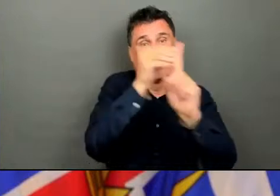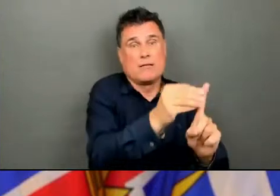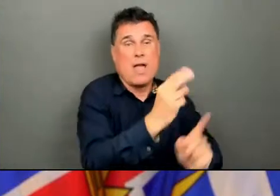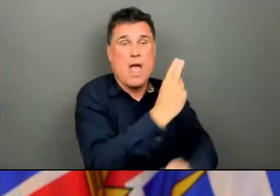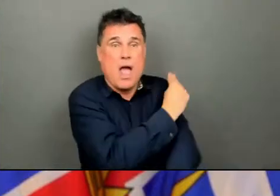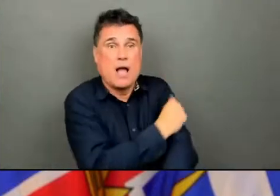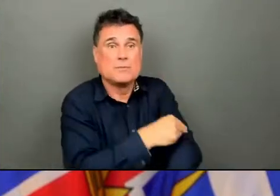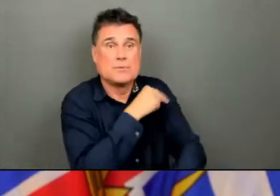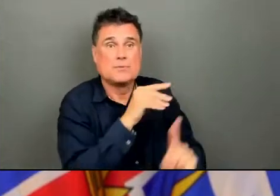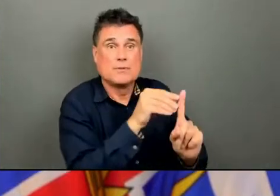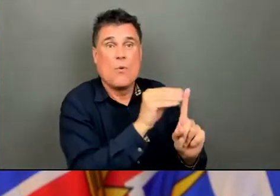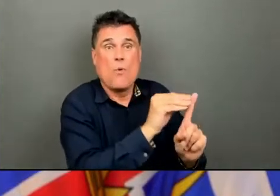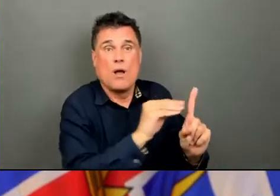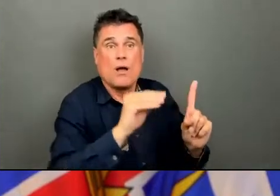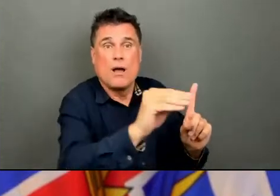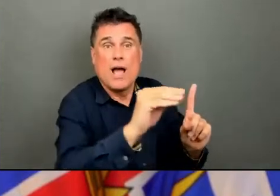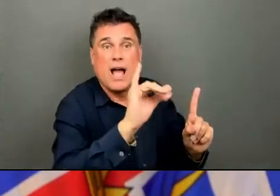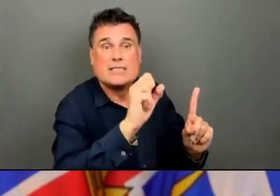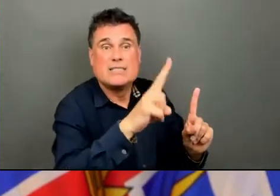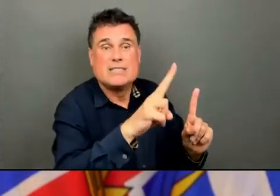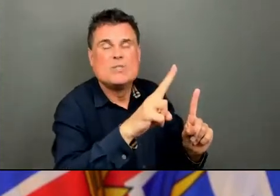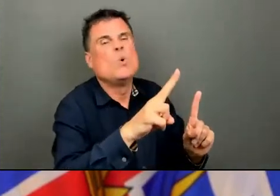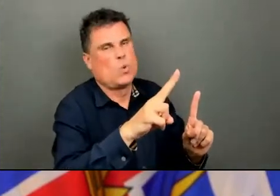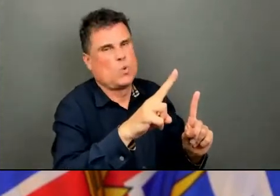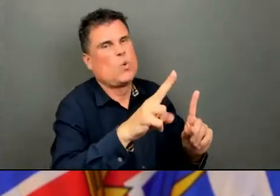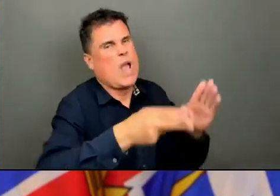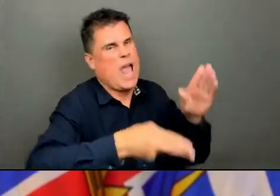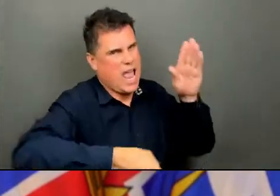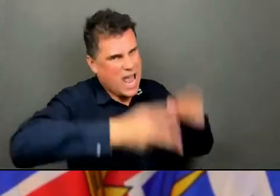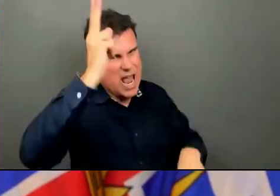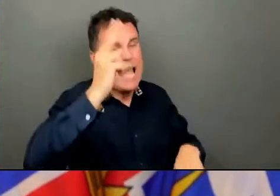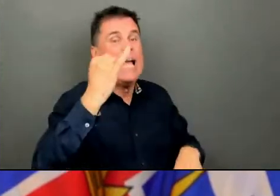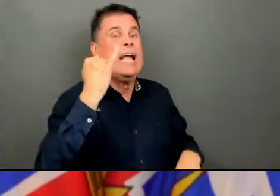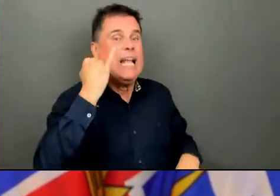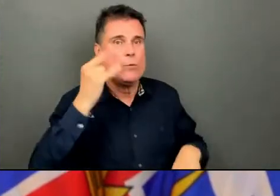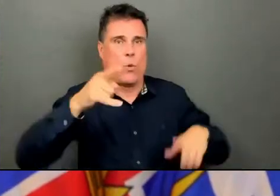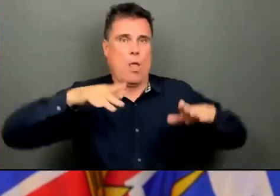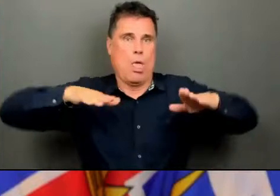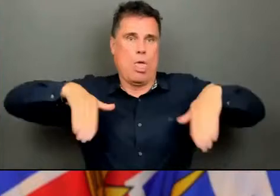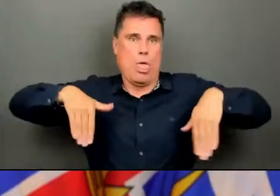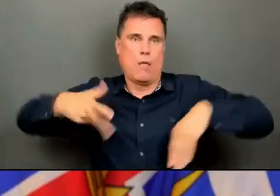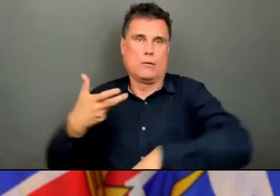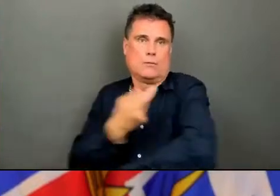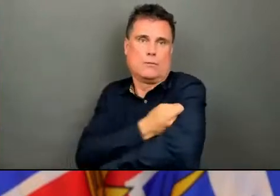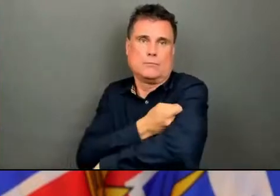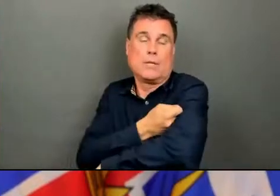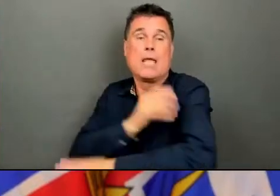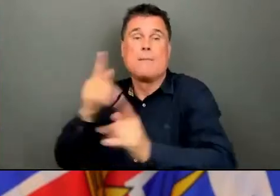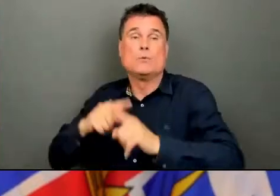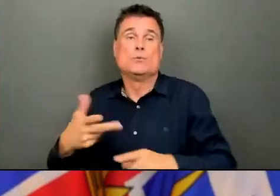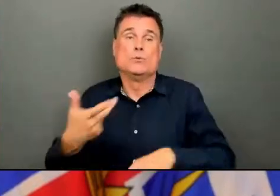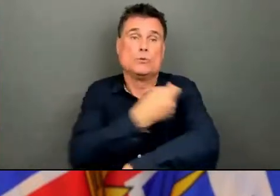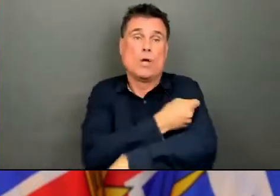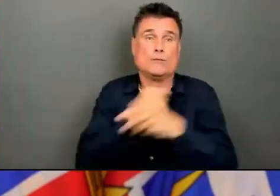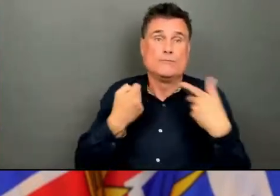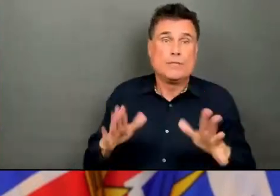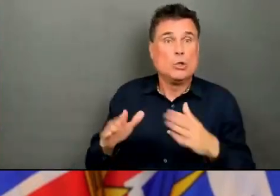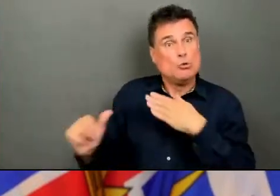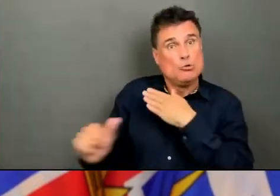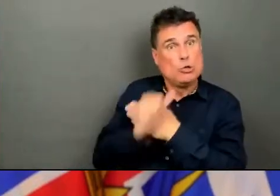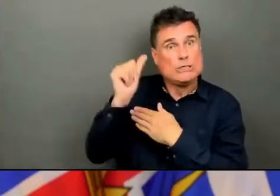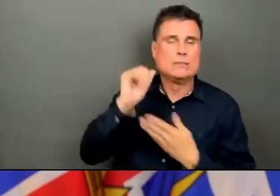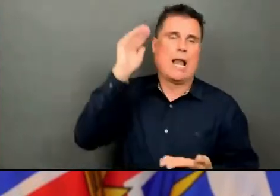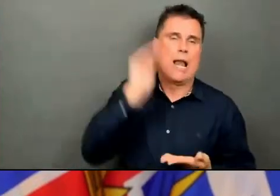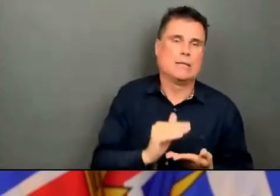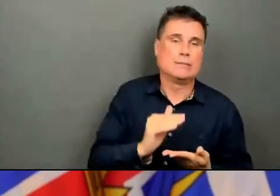much, much higher in people who are non-immunized versus immunized. But as the number of people who are immunized and